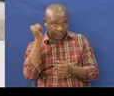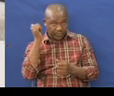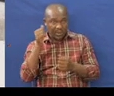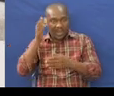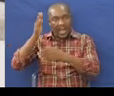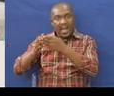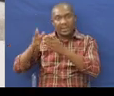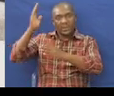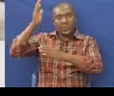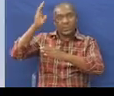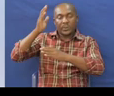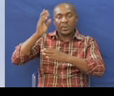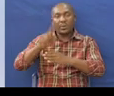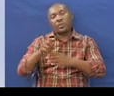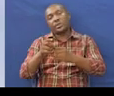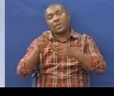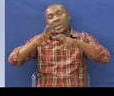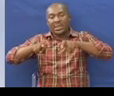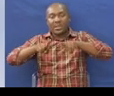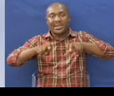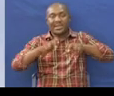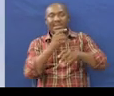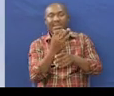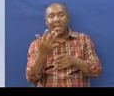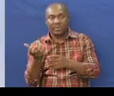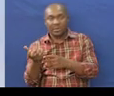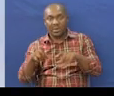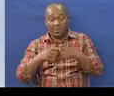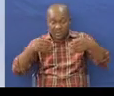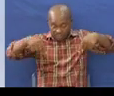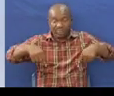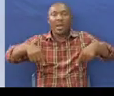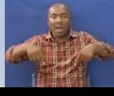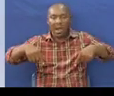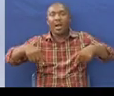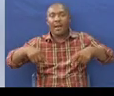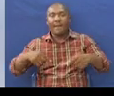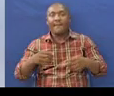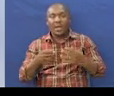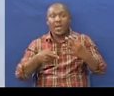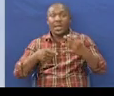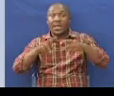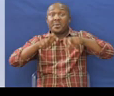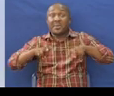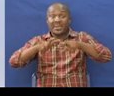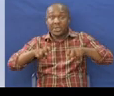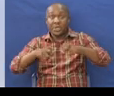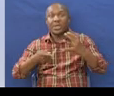research types. Now today we are discussing, or we are focusing on the research data. What is a research